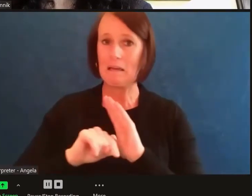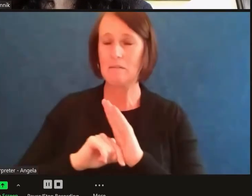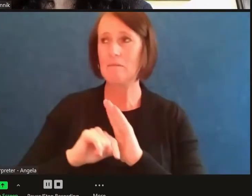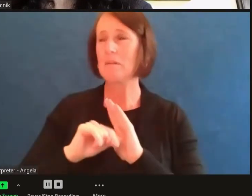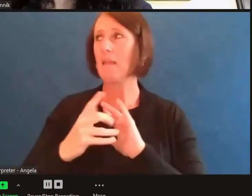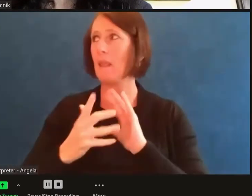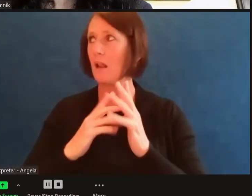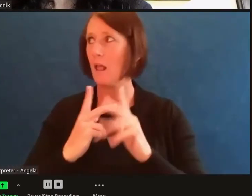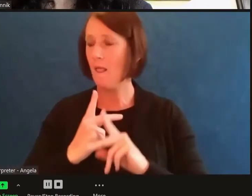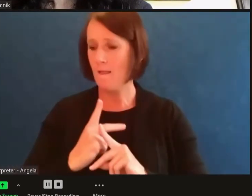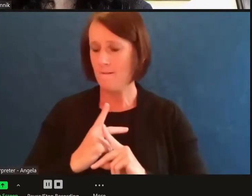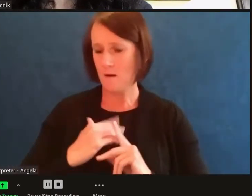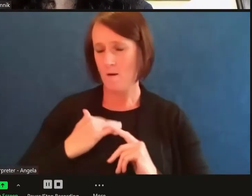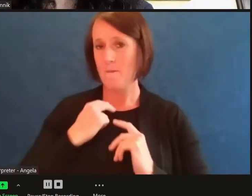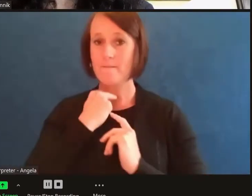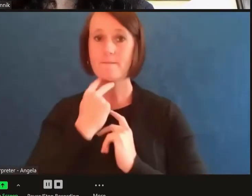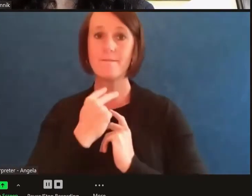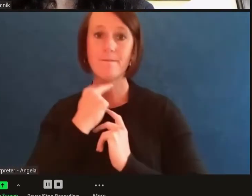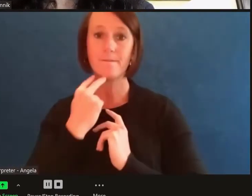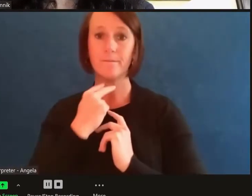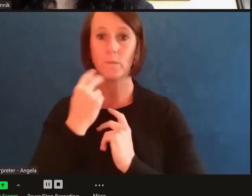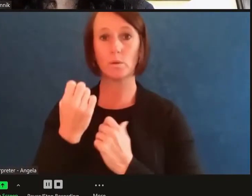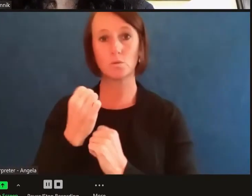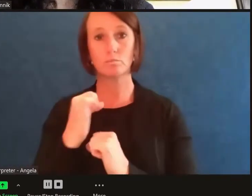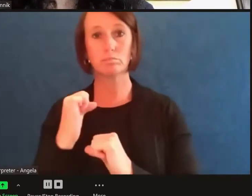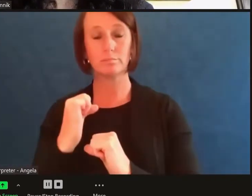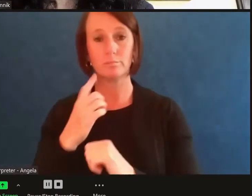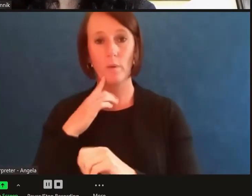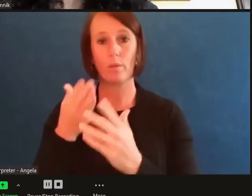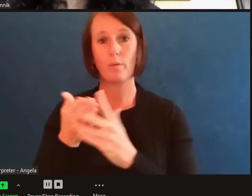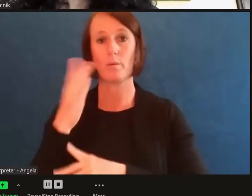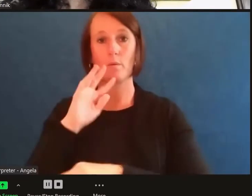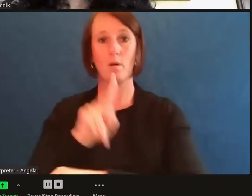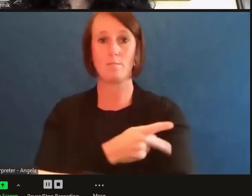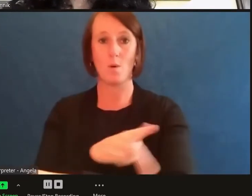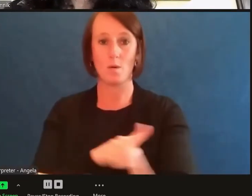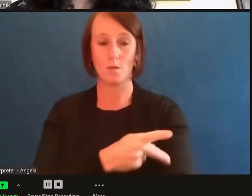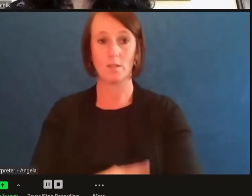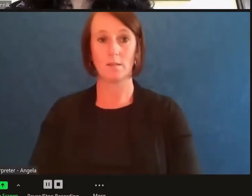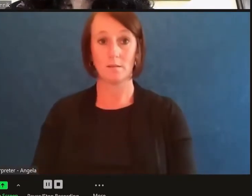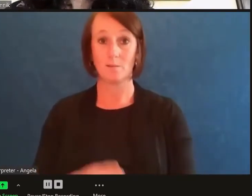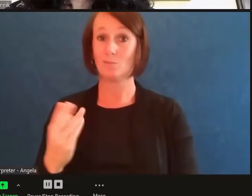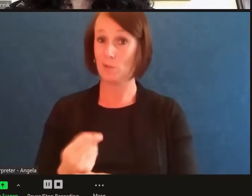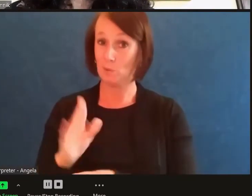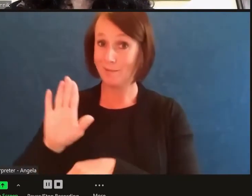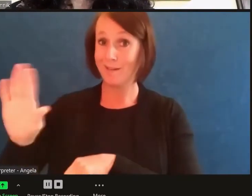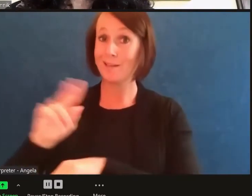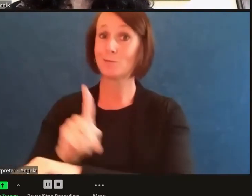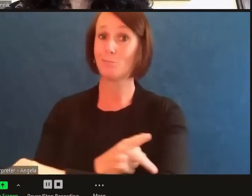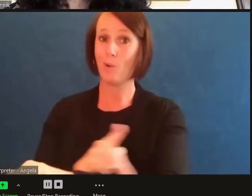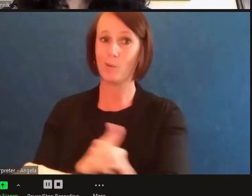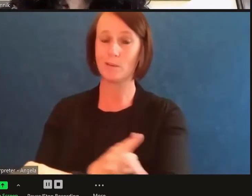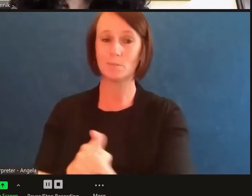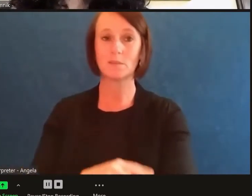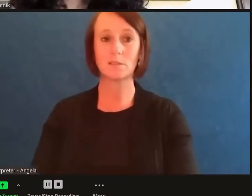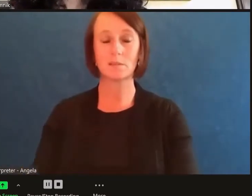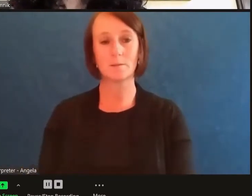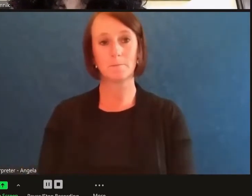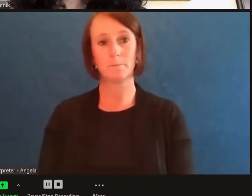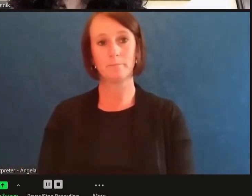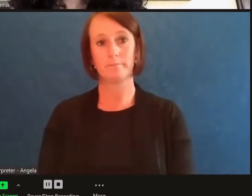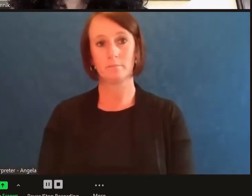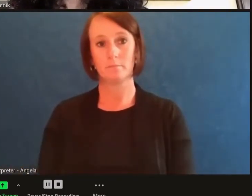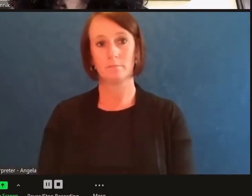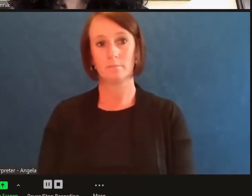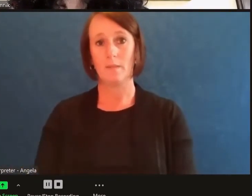through his poetry that becomes spoken word poems. And we're using Wally's actual poems and new stuff that he's writing, and we're embedding it